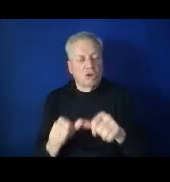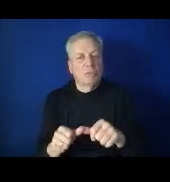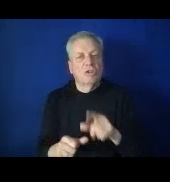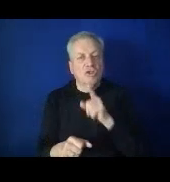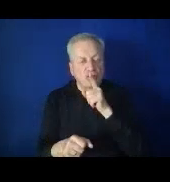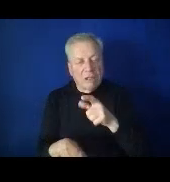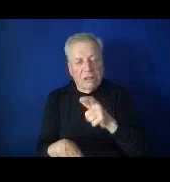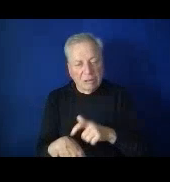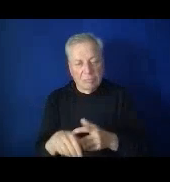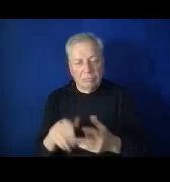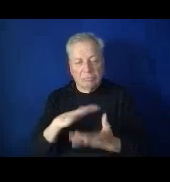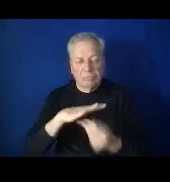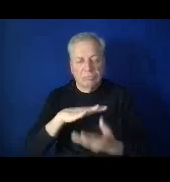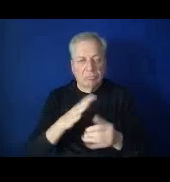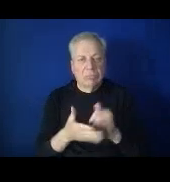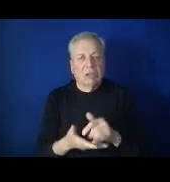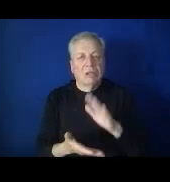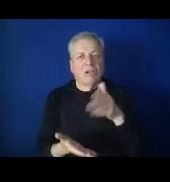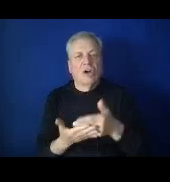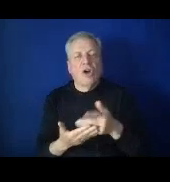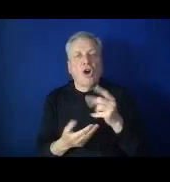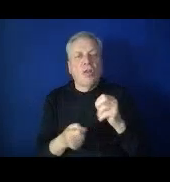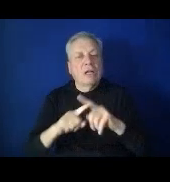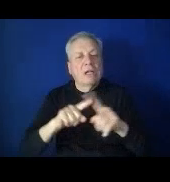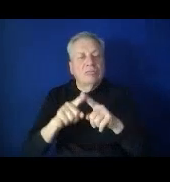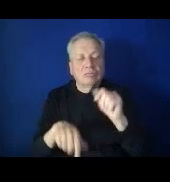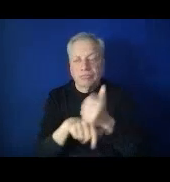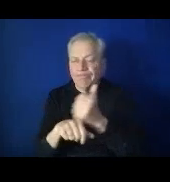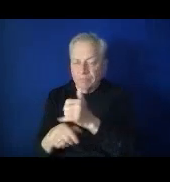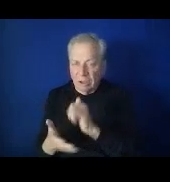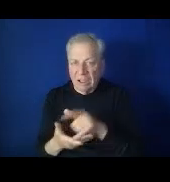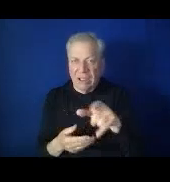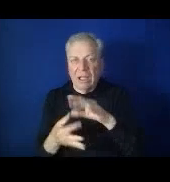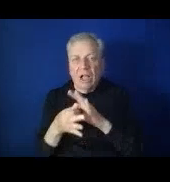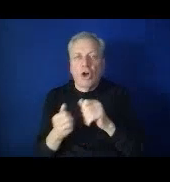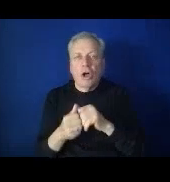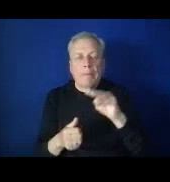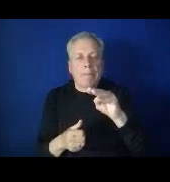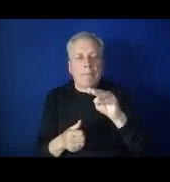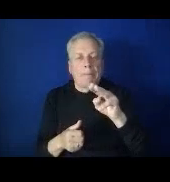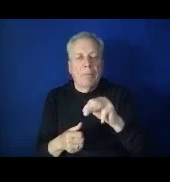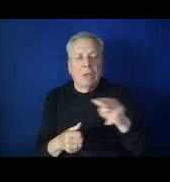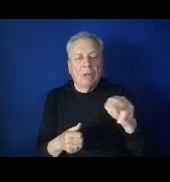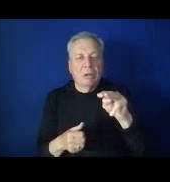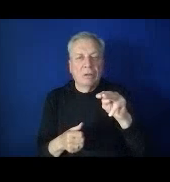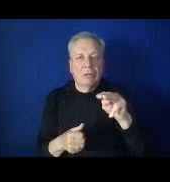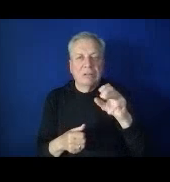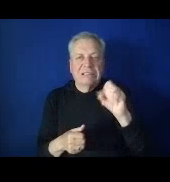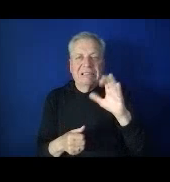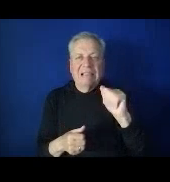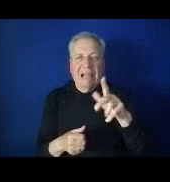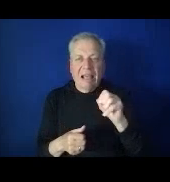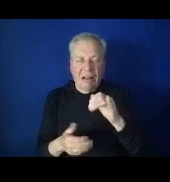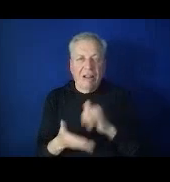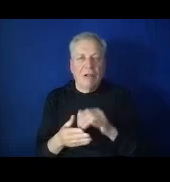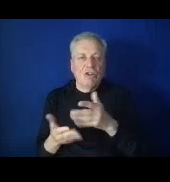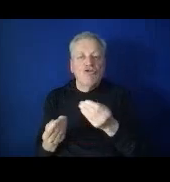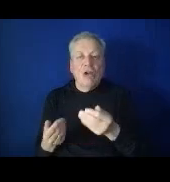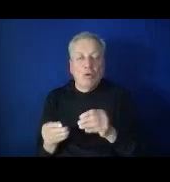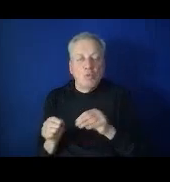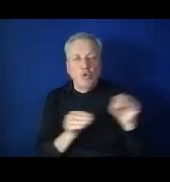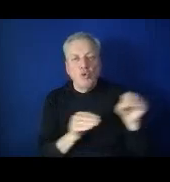that are recording deformation. This is on the millimeter scale of the ground moving up and down and side to